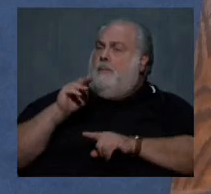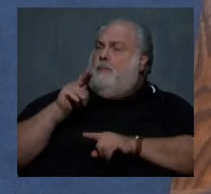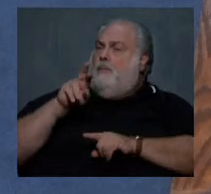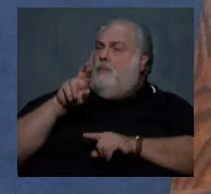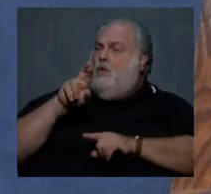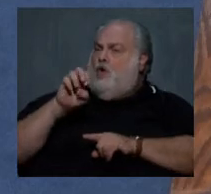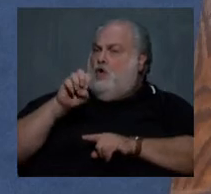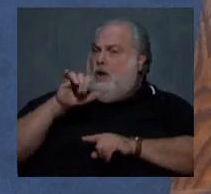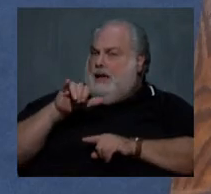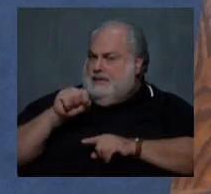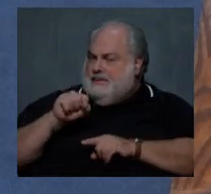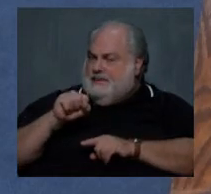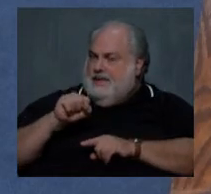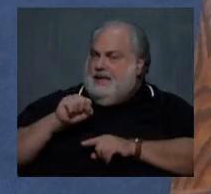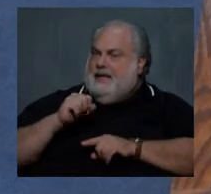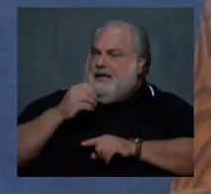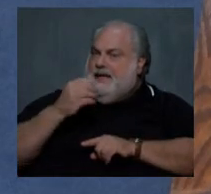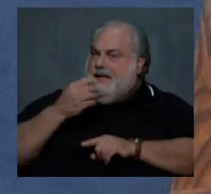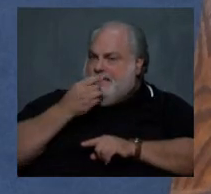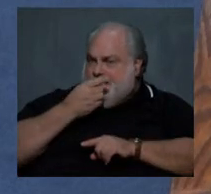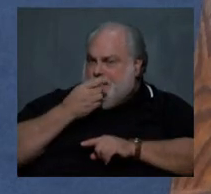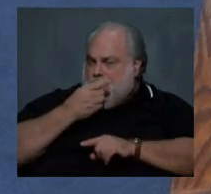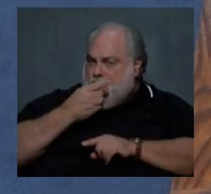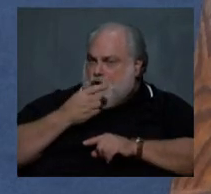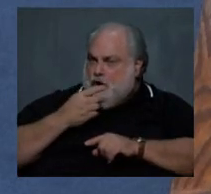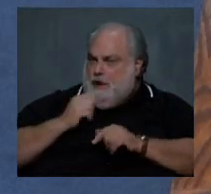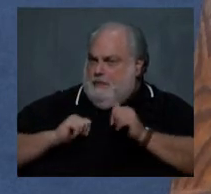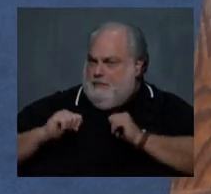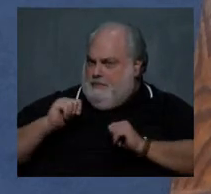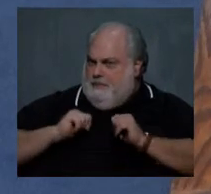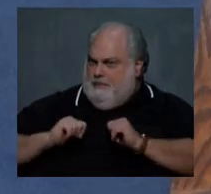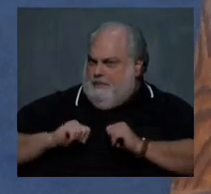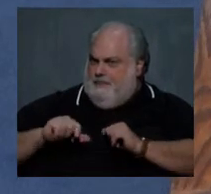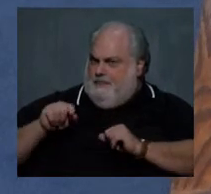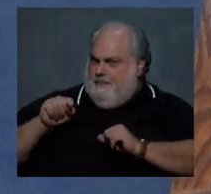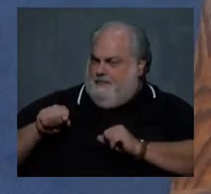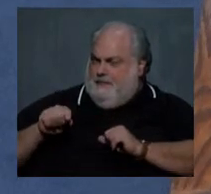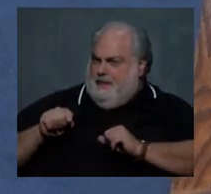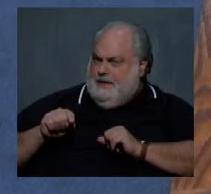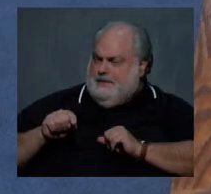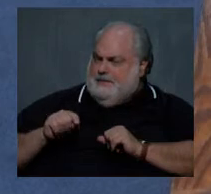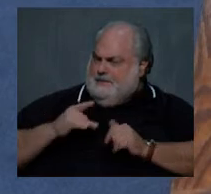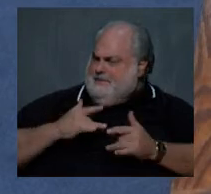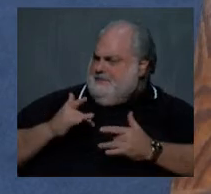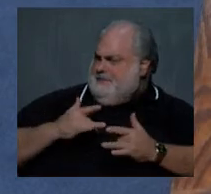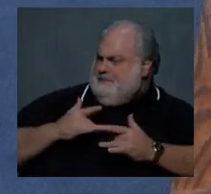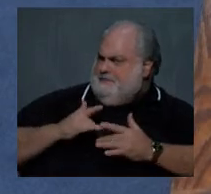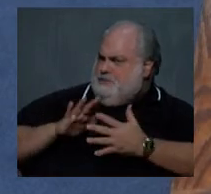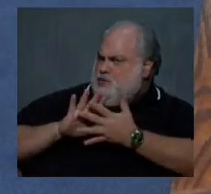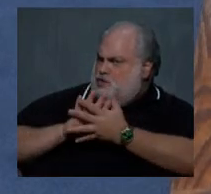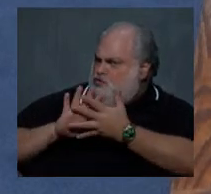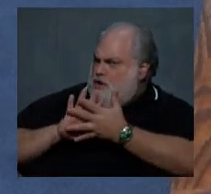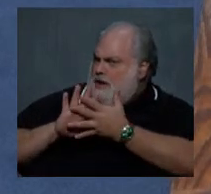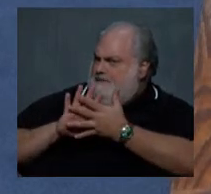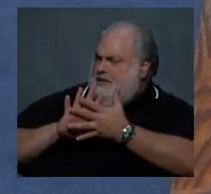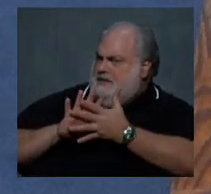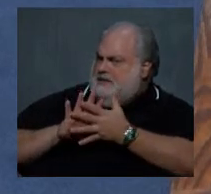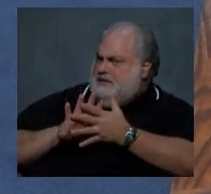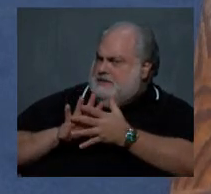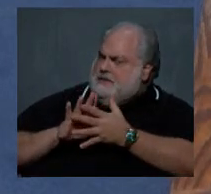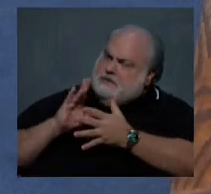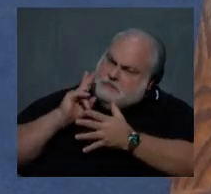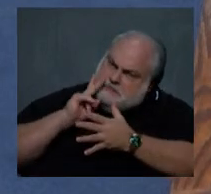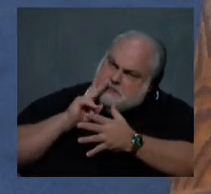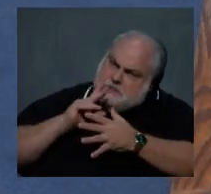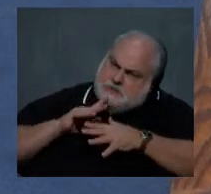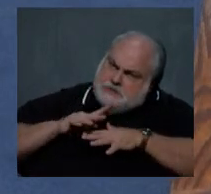Playhouse, just inquiring about would traffic and congestion and what would happen if that come